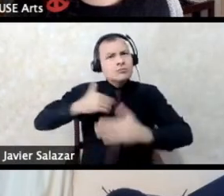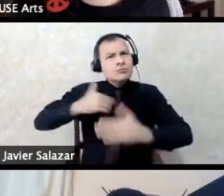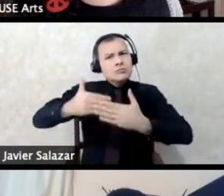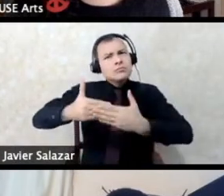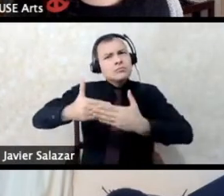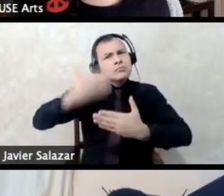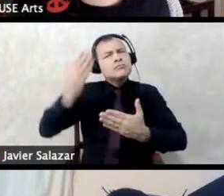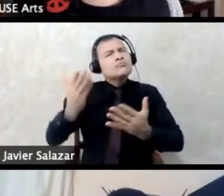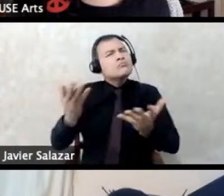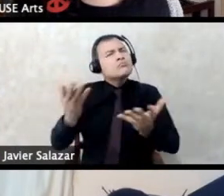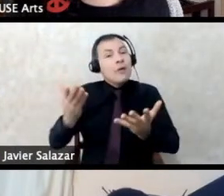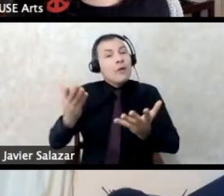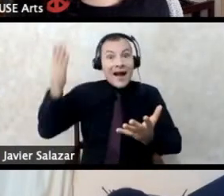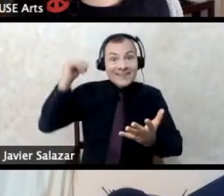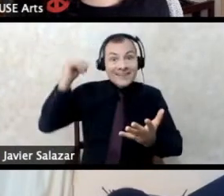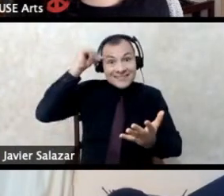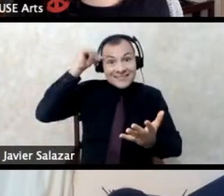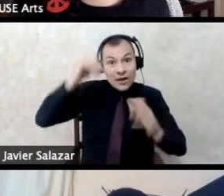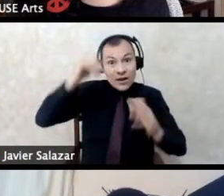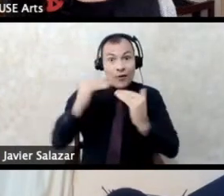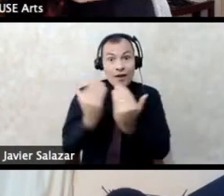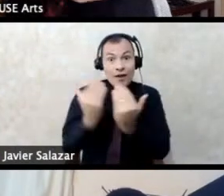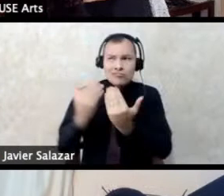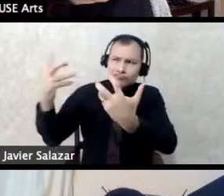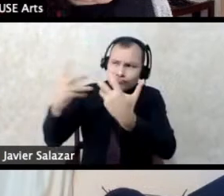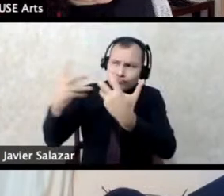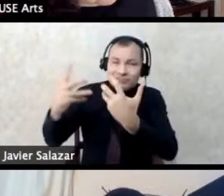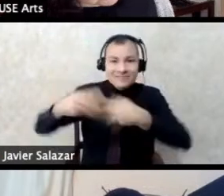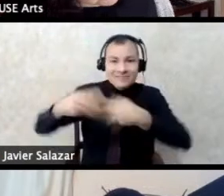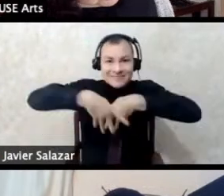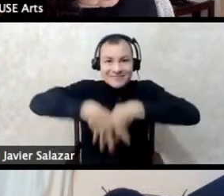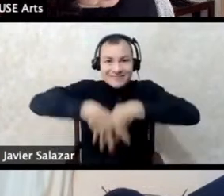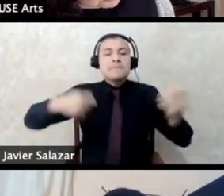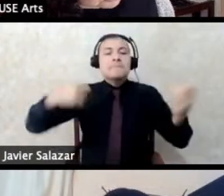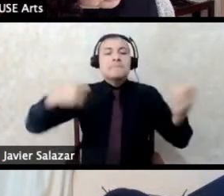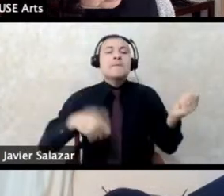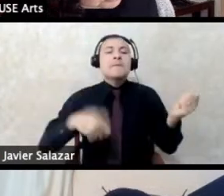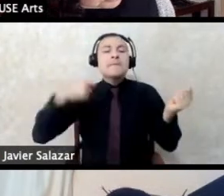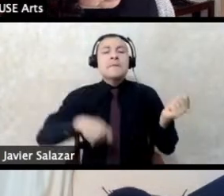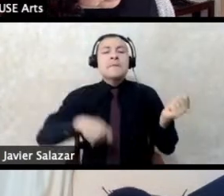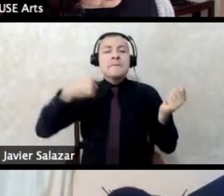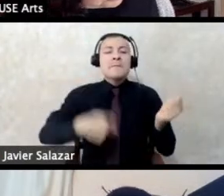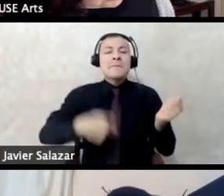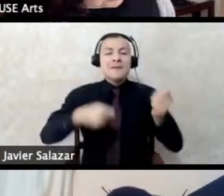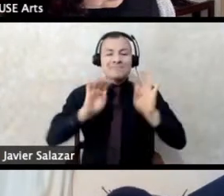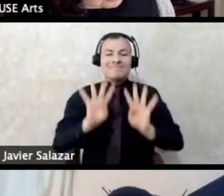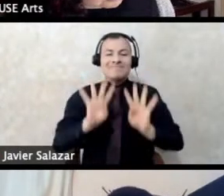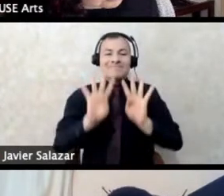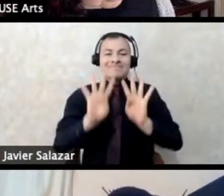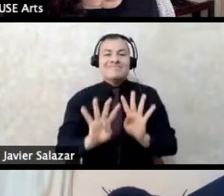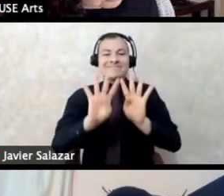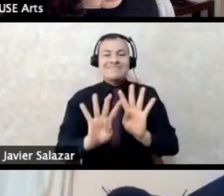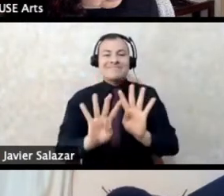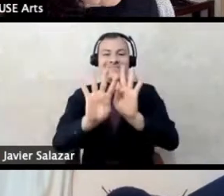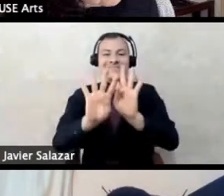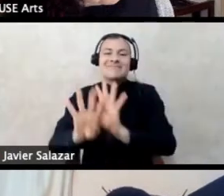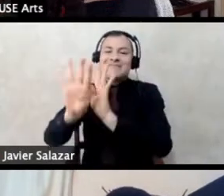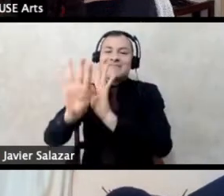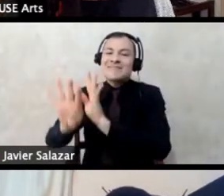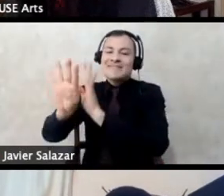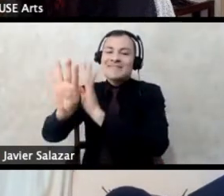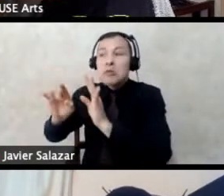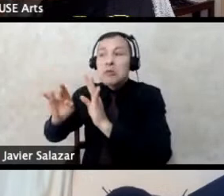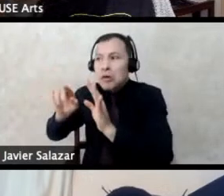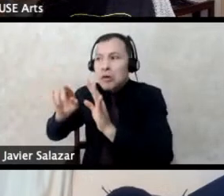Luego migré hacia el tema de las bandas musicales, bandas sinfónicas, y quiero hablar de esa articulación en el tema de la paz. Cuando